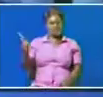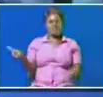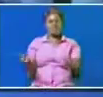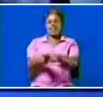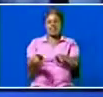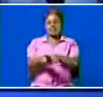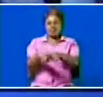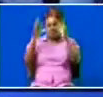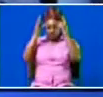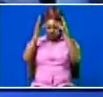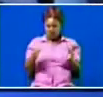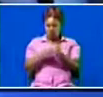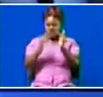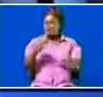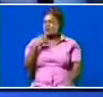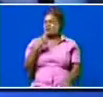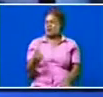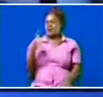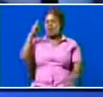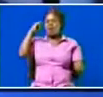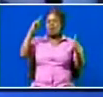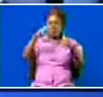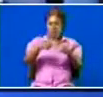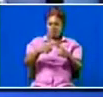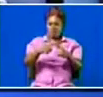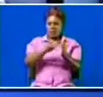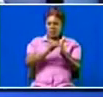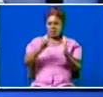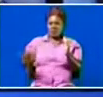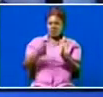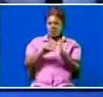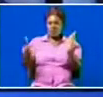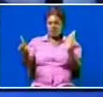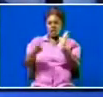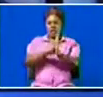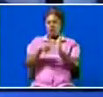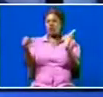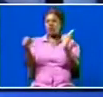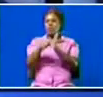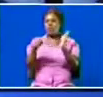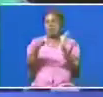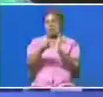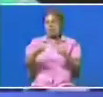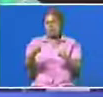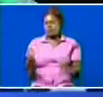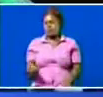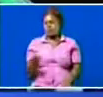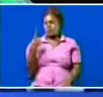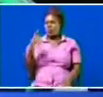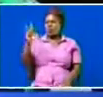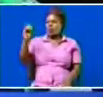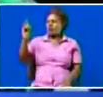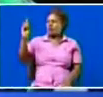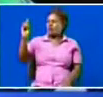A move, the party leader explains, is aimed at getting rid of any legal barriers that may arise. For Ford